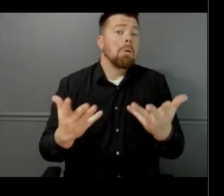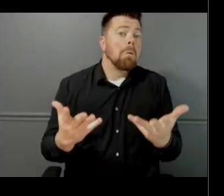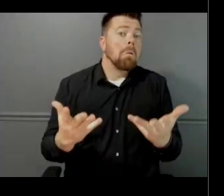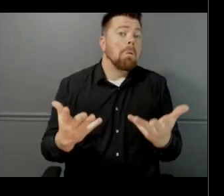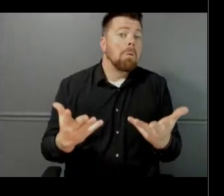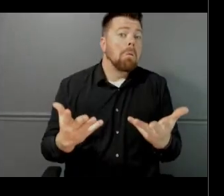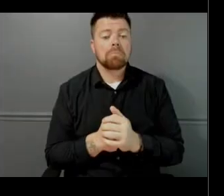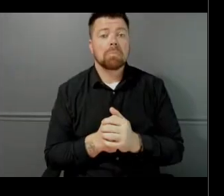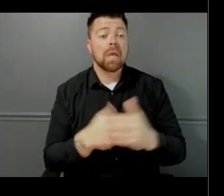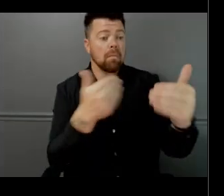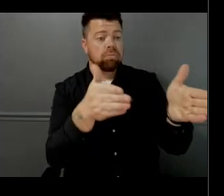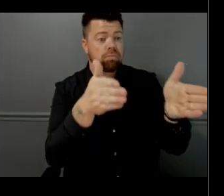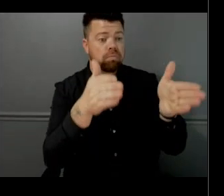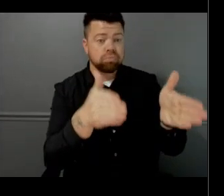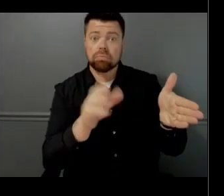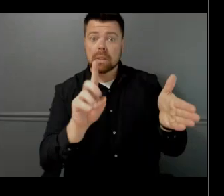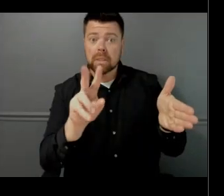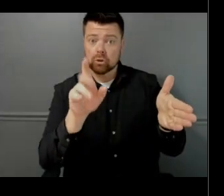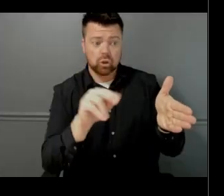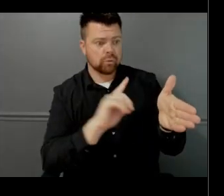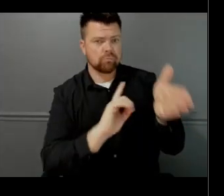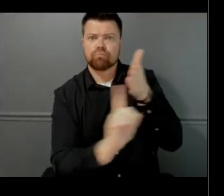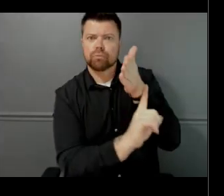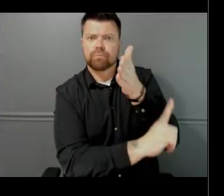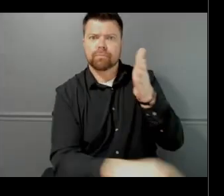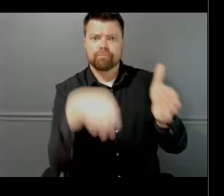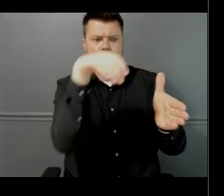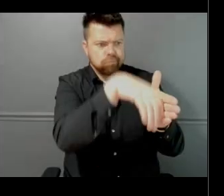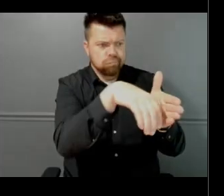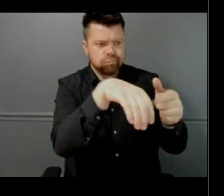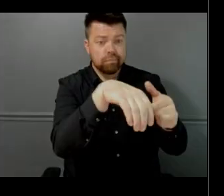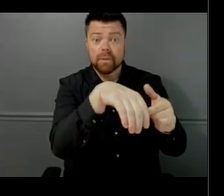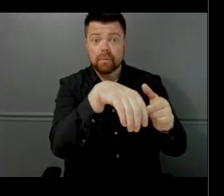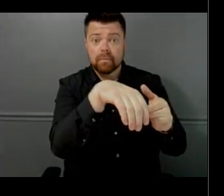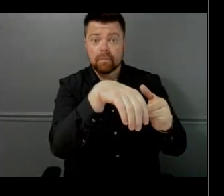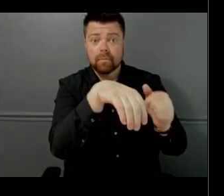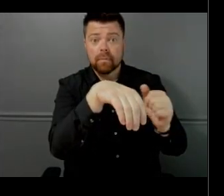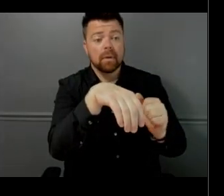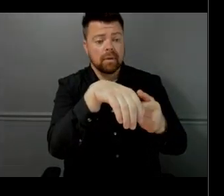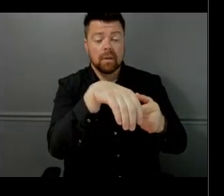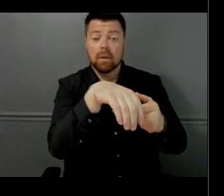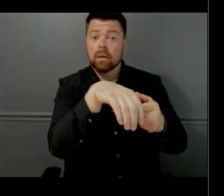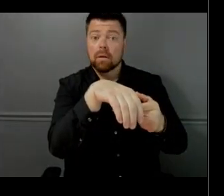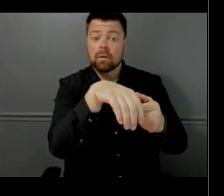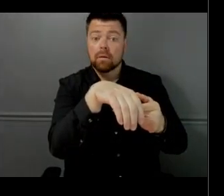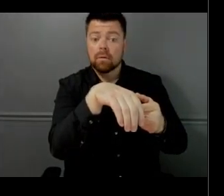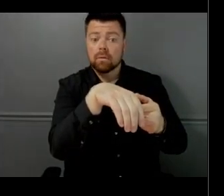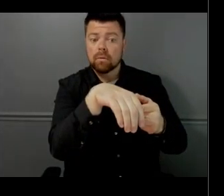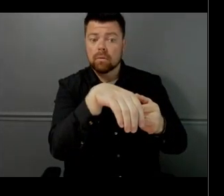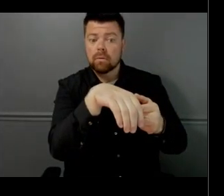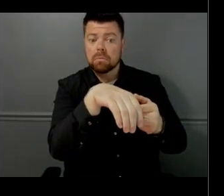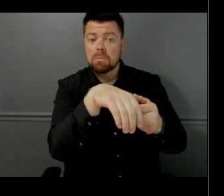is accessible, but the dumpsters in the enclosure may not all be accessible.